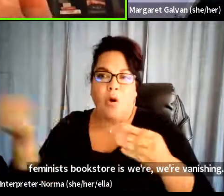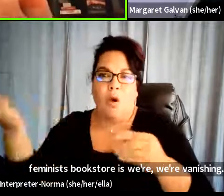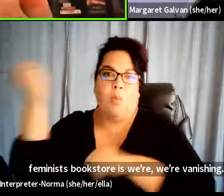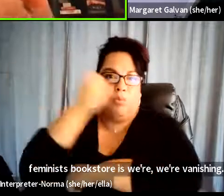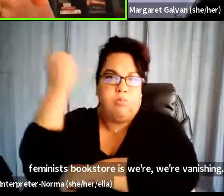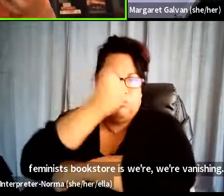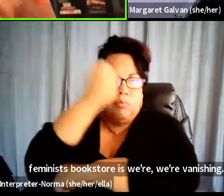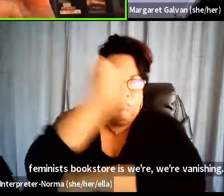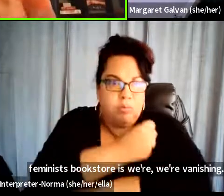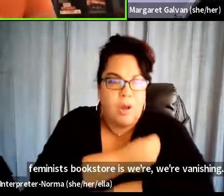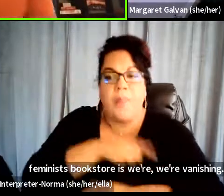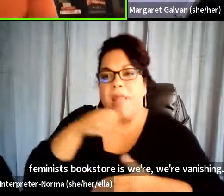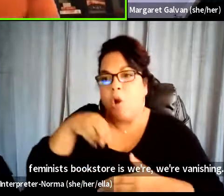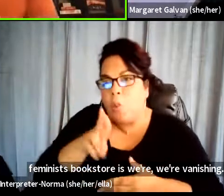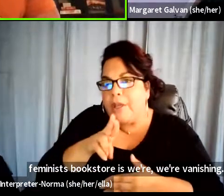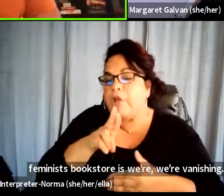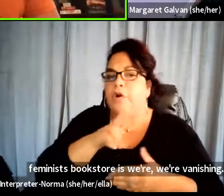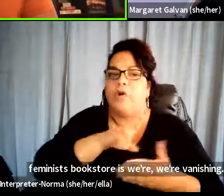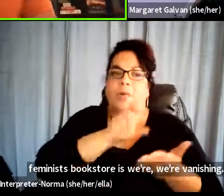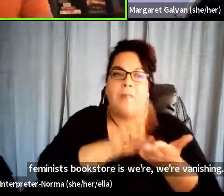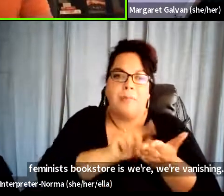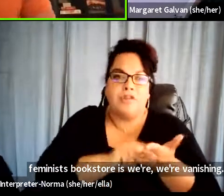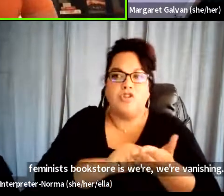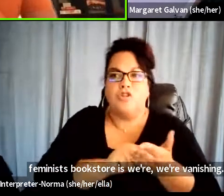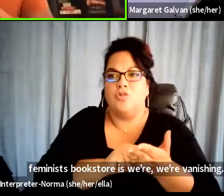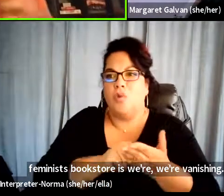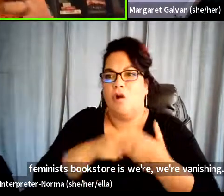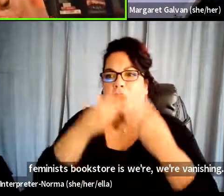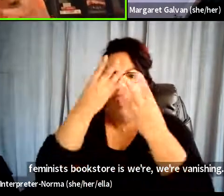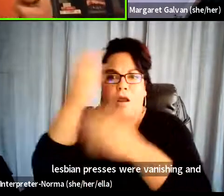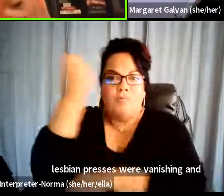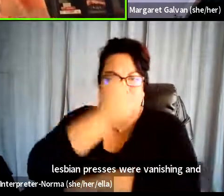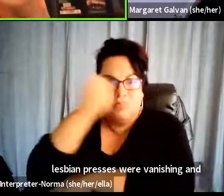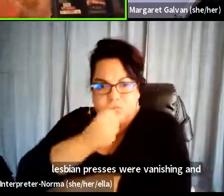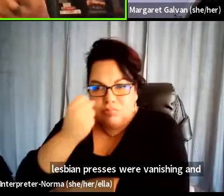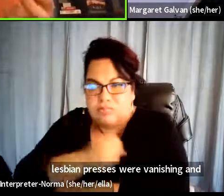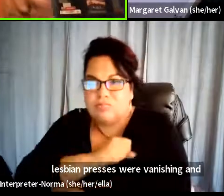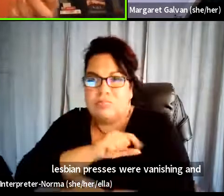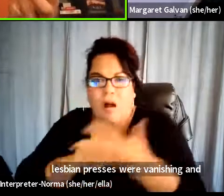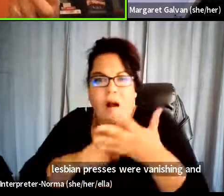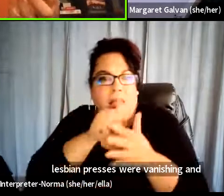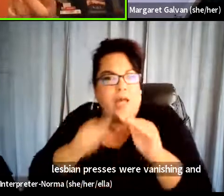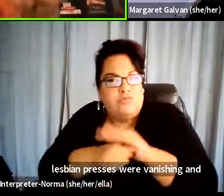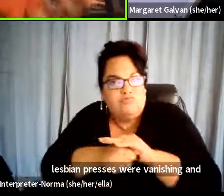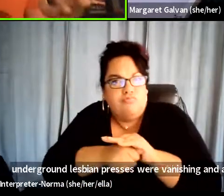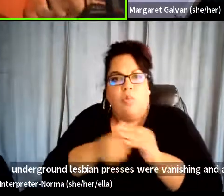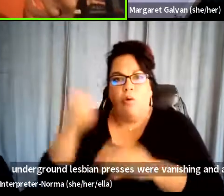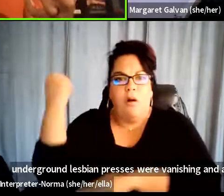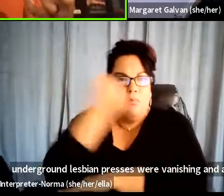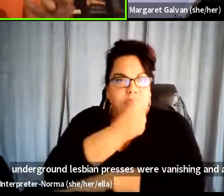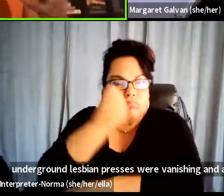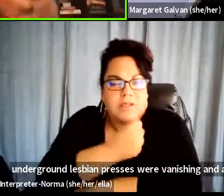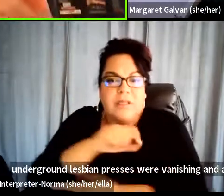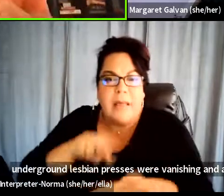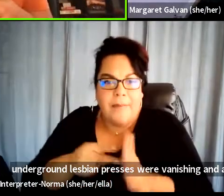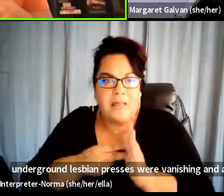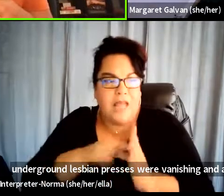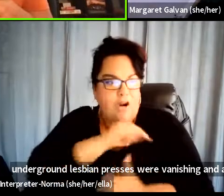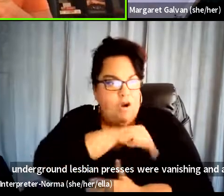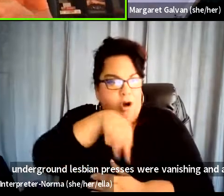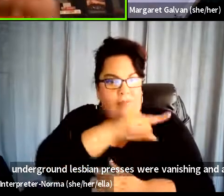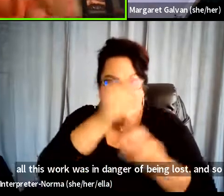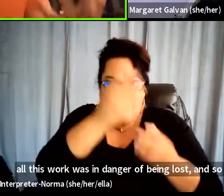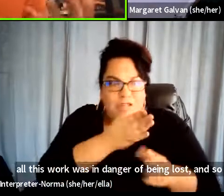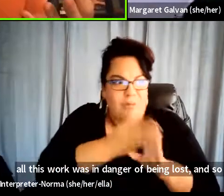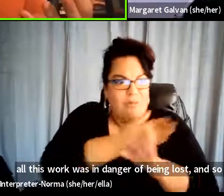publishers, underground lesbian presses were vanishing. And all, and all of this work was in danger of being lost. And so